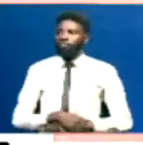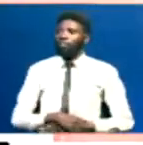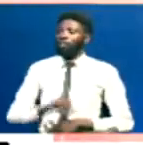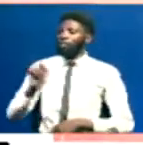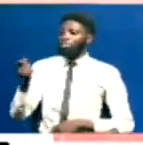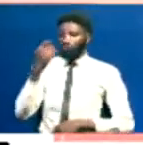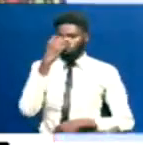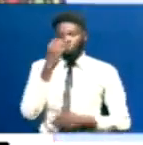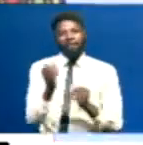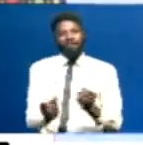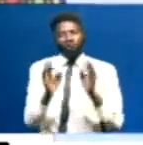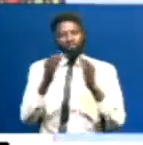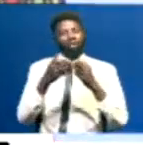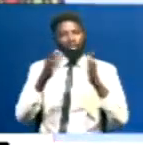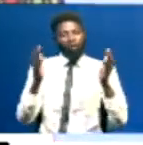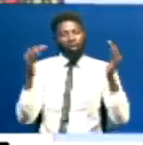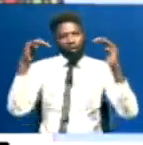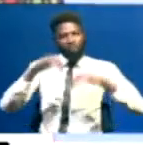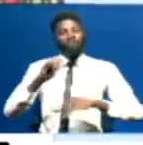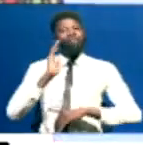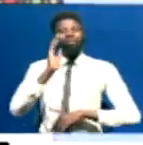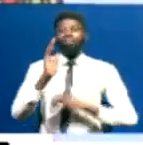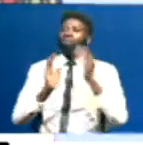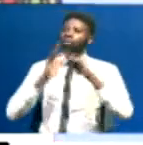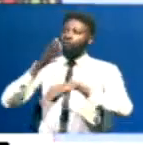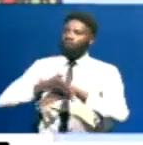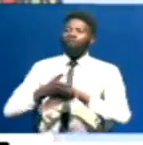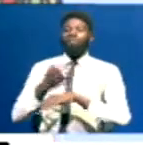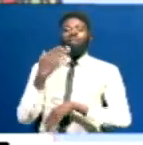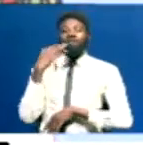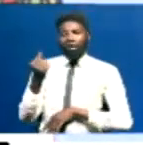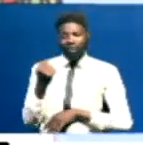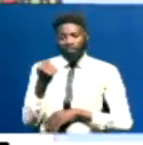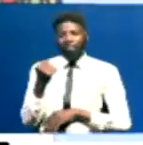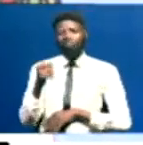the conference, with more than 500 local international delegates expected to attend.